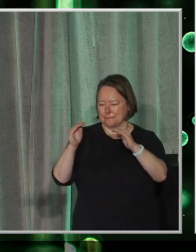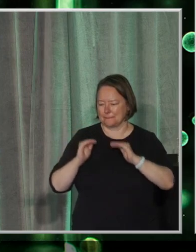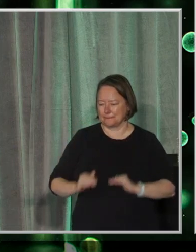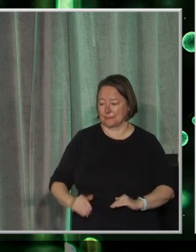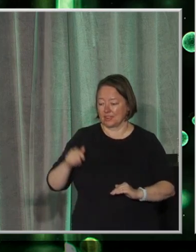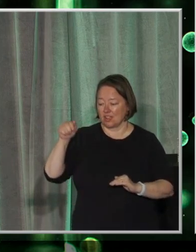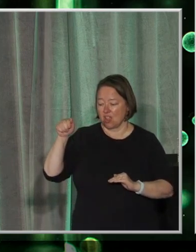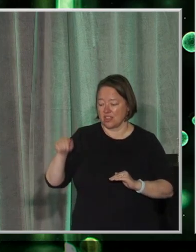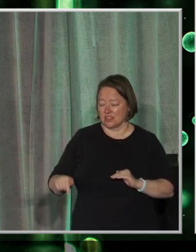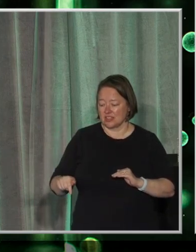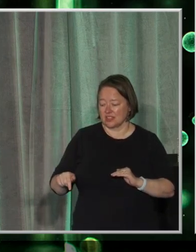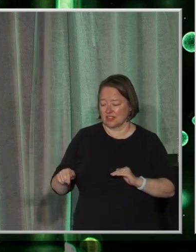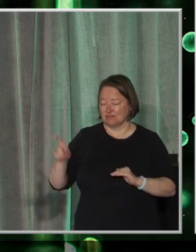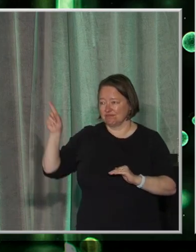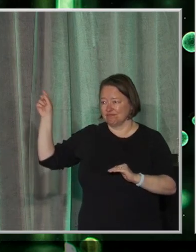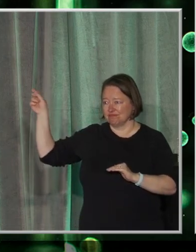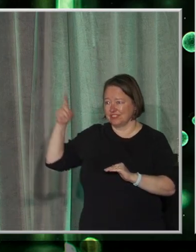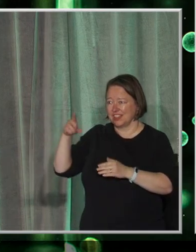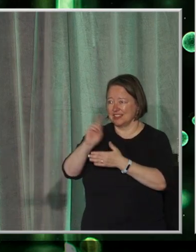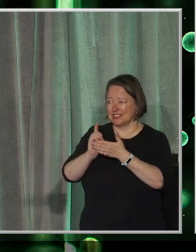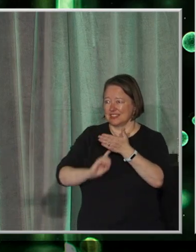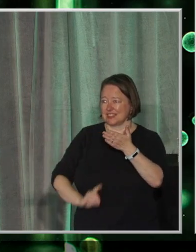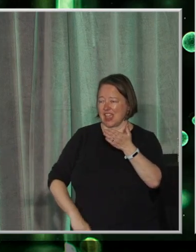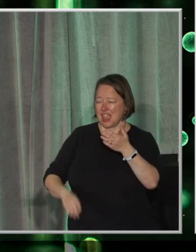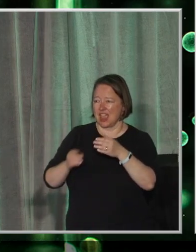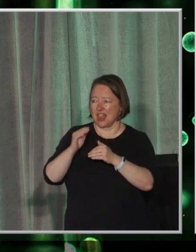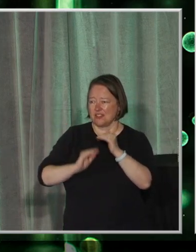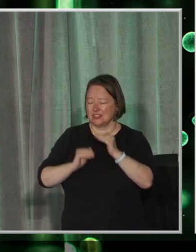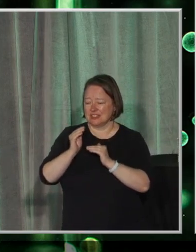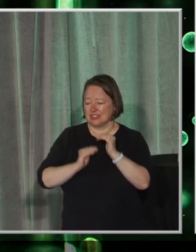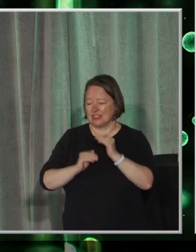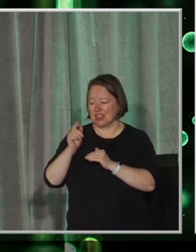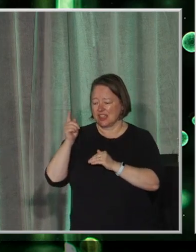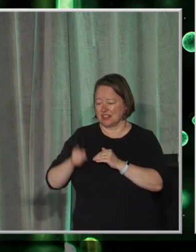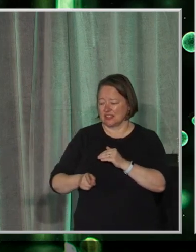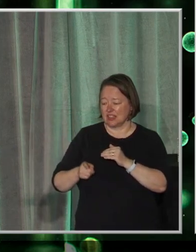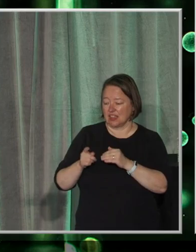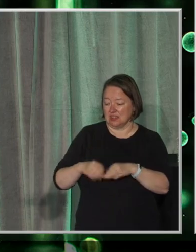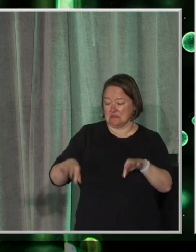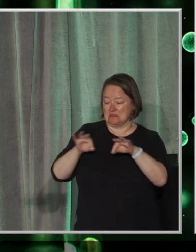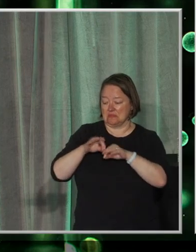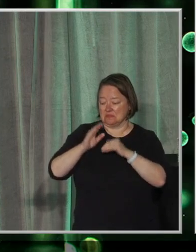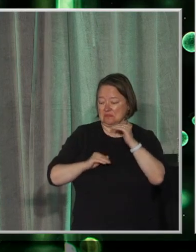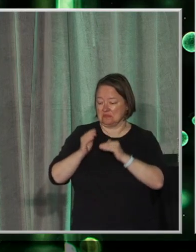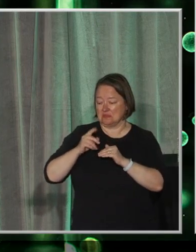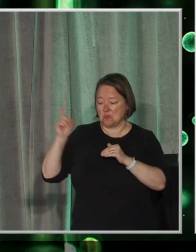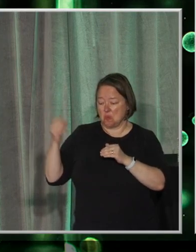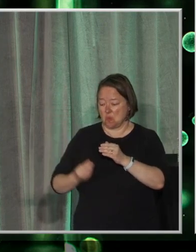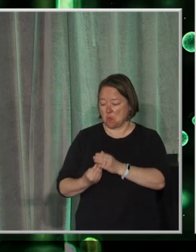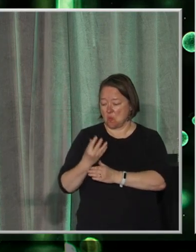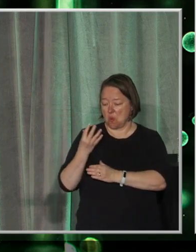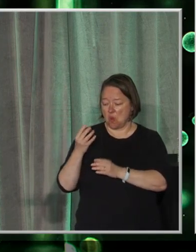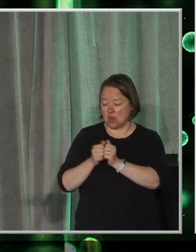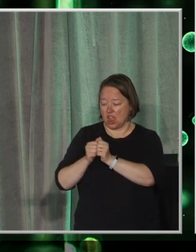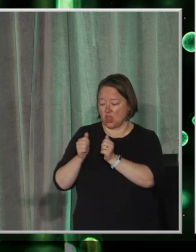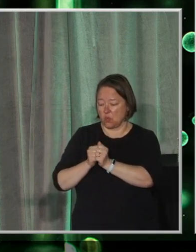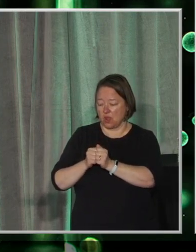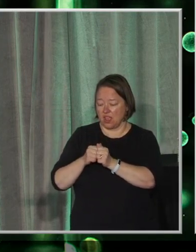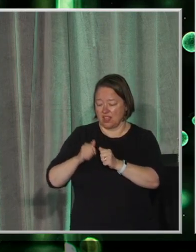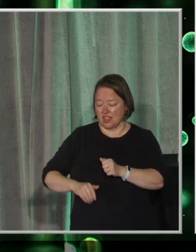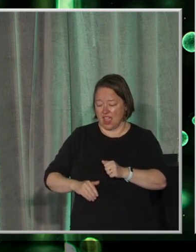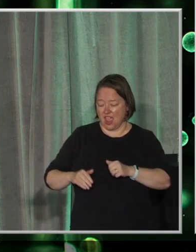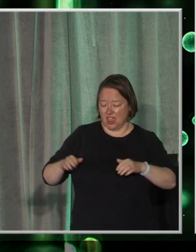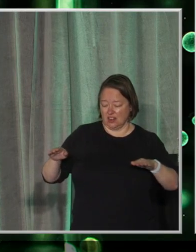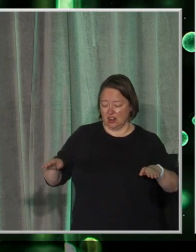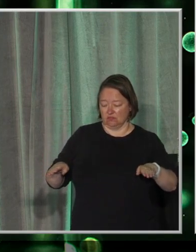this is the appearance of the design of our facility, showing you the main facility where our insect will be grown together with the vertical bed farm